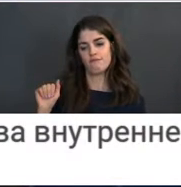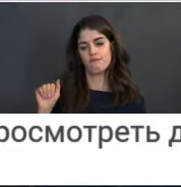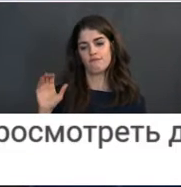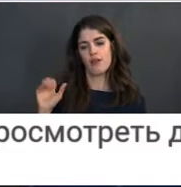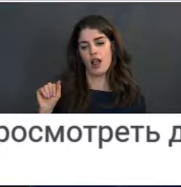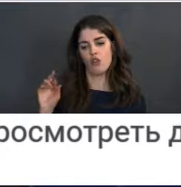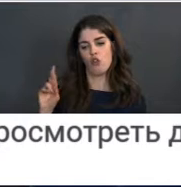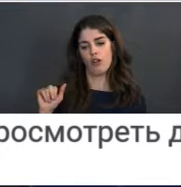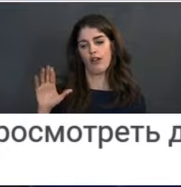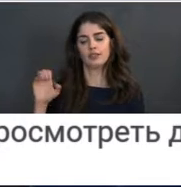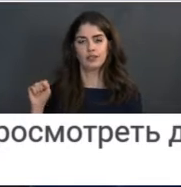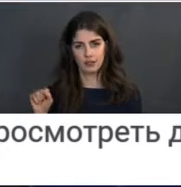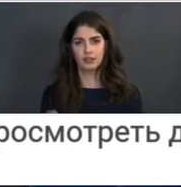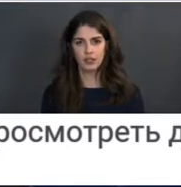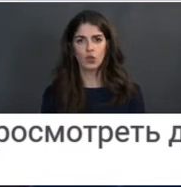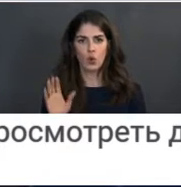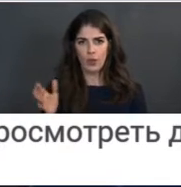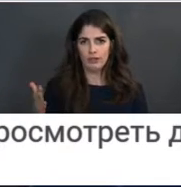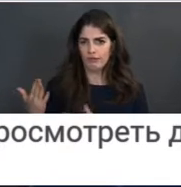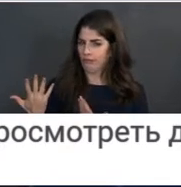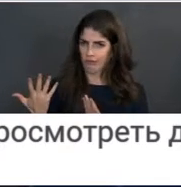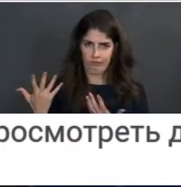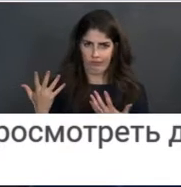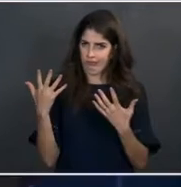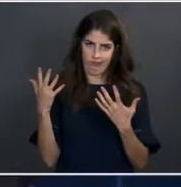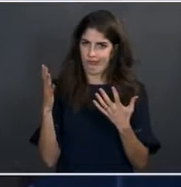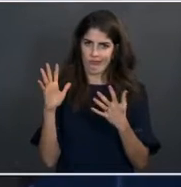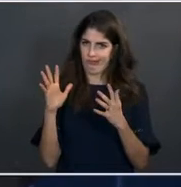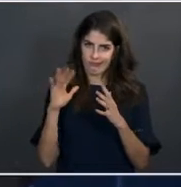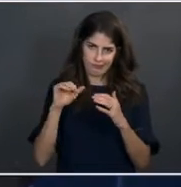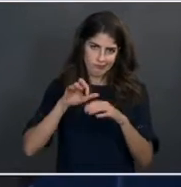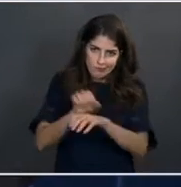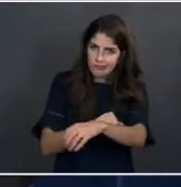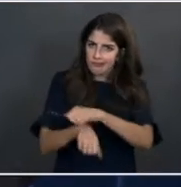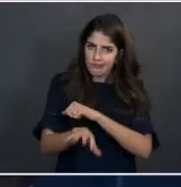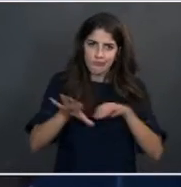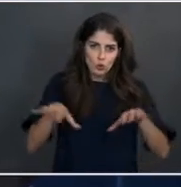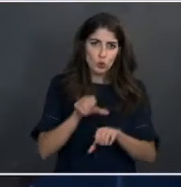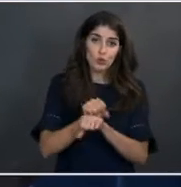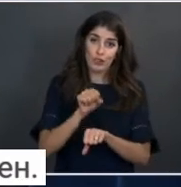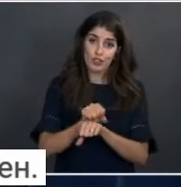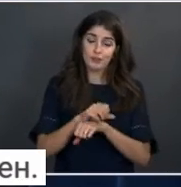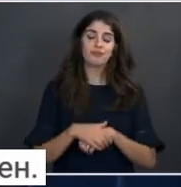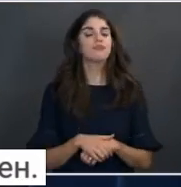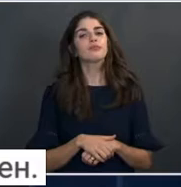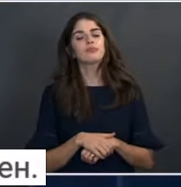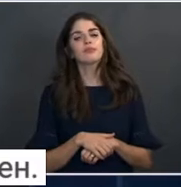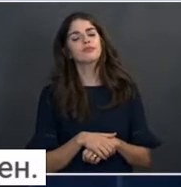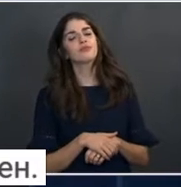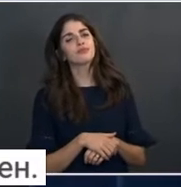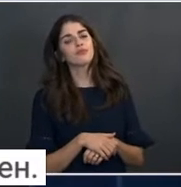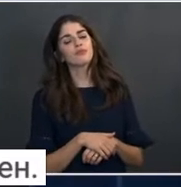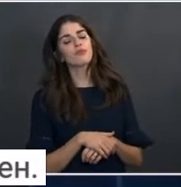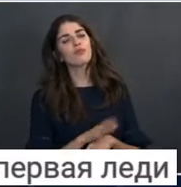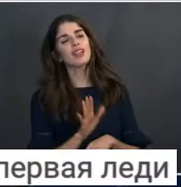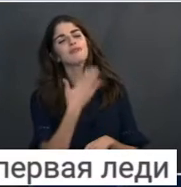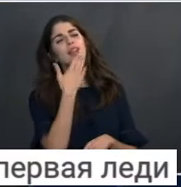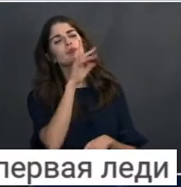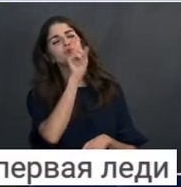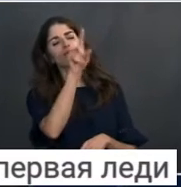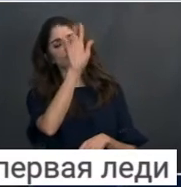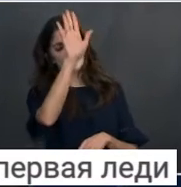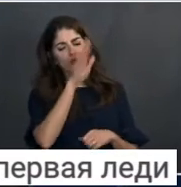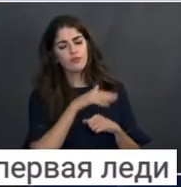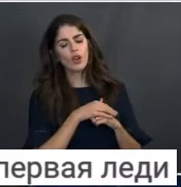Homeland Security to outline and preview for you the path forward. Go ahead. Thank you, Jen. I know